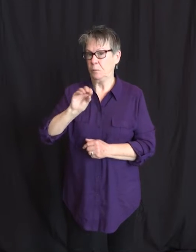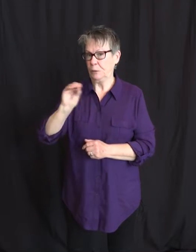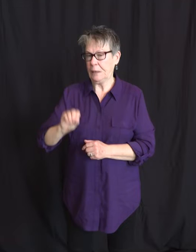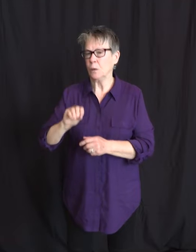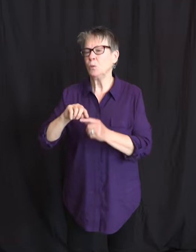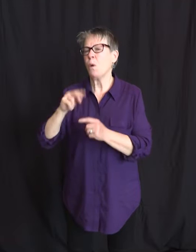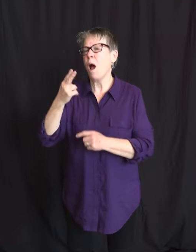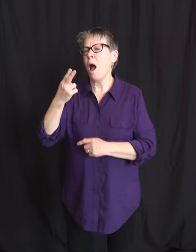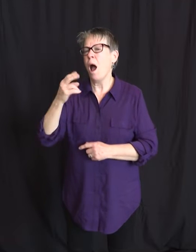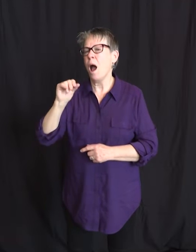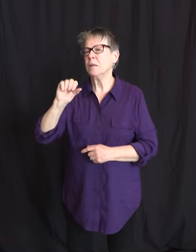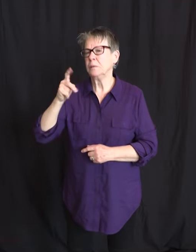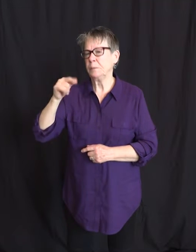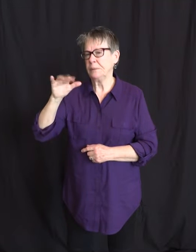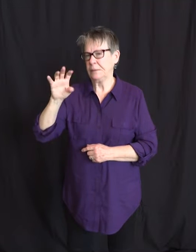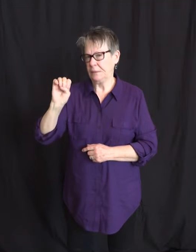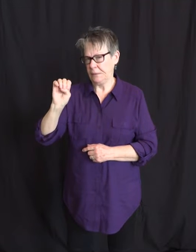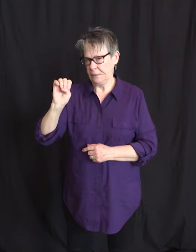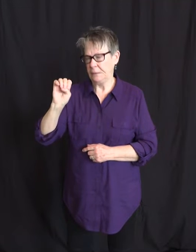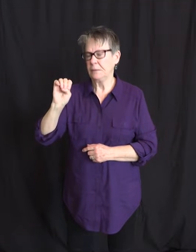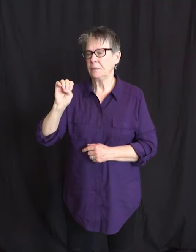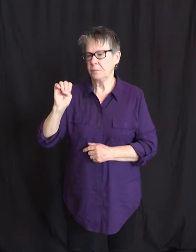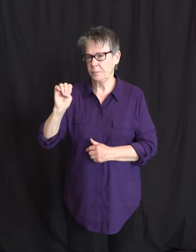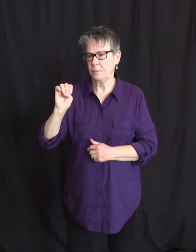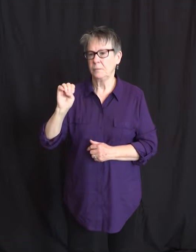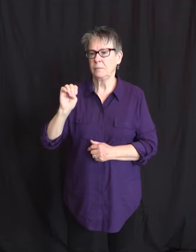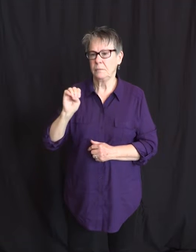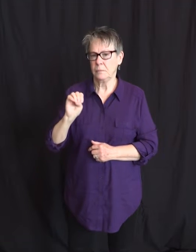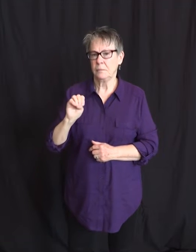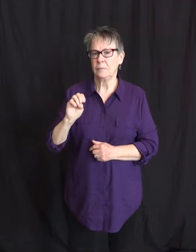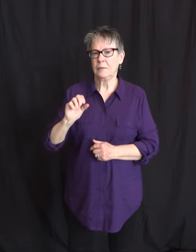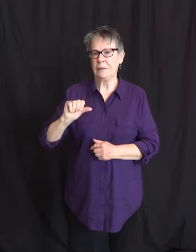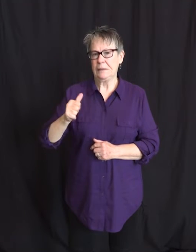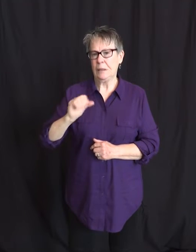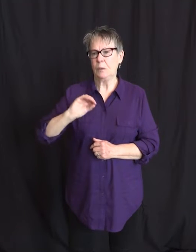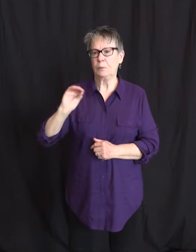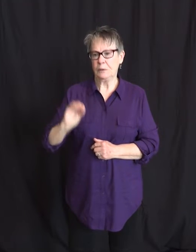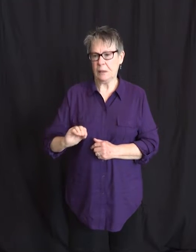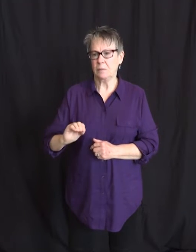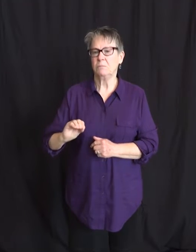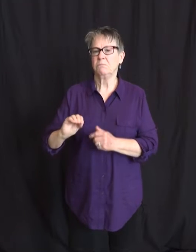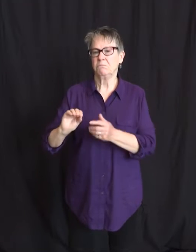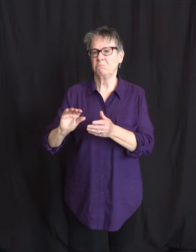10.8% are among individuals who have expired,